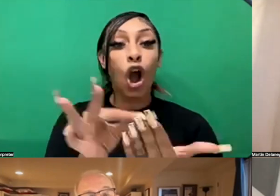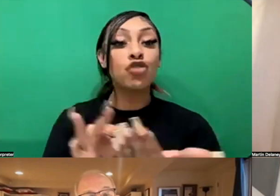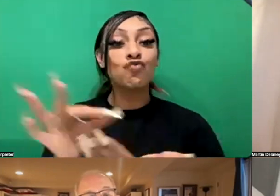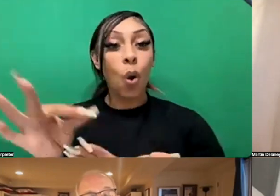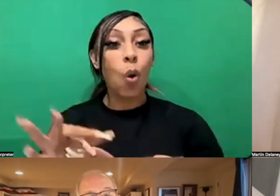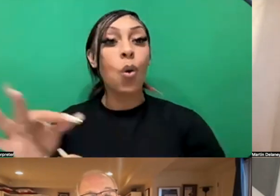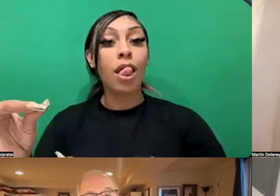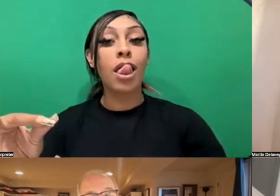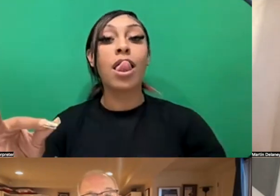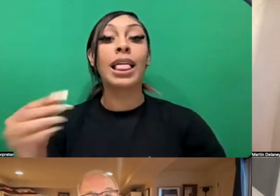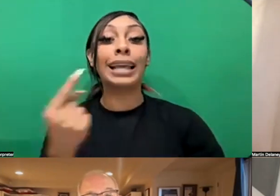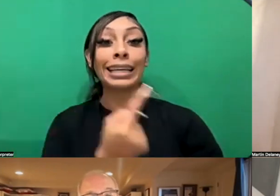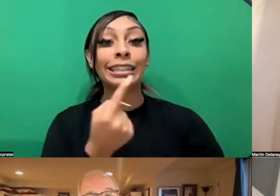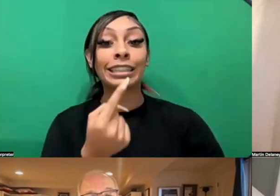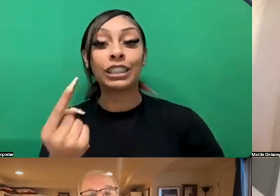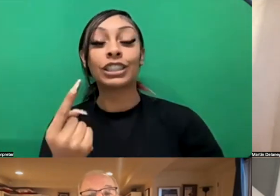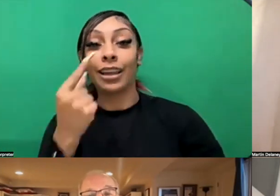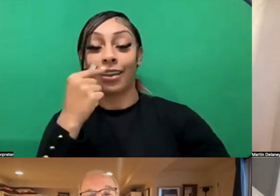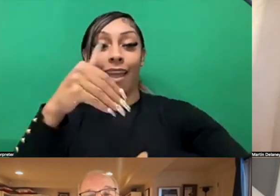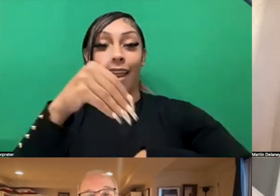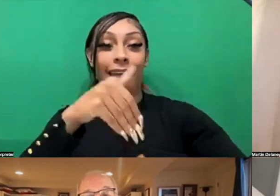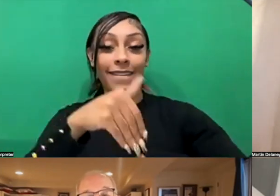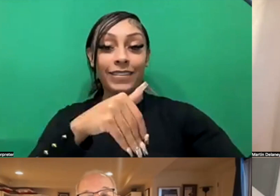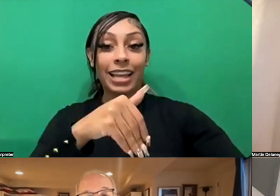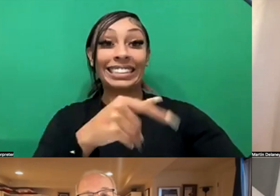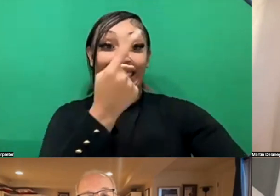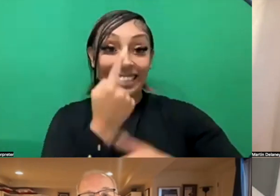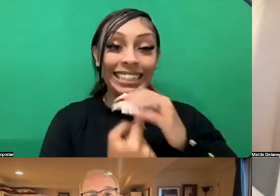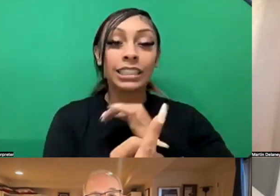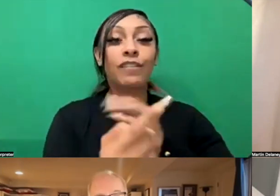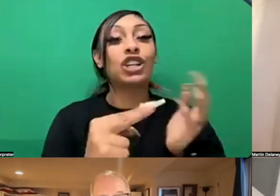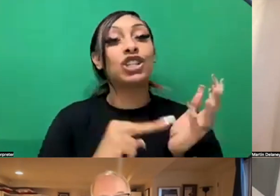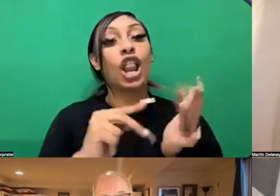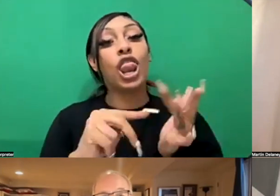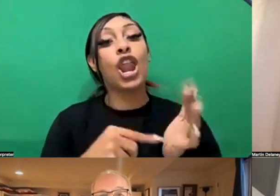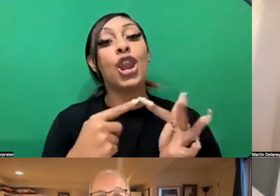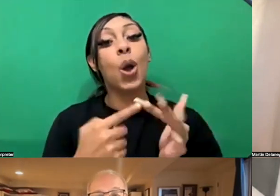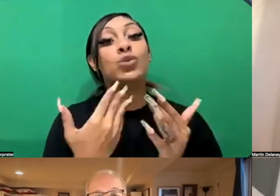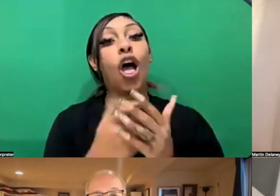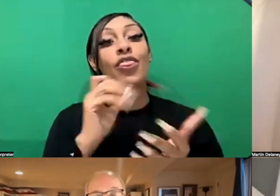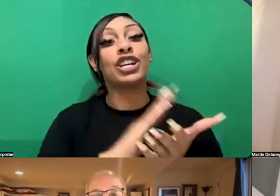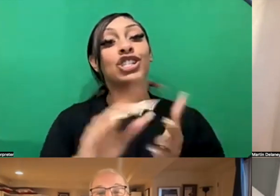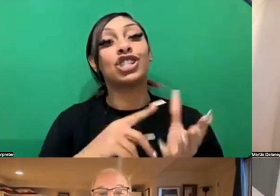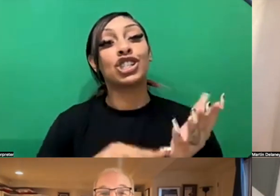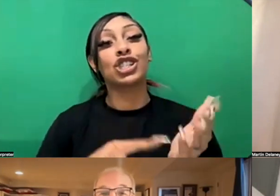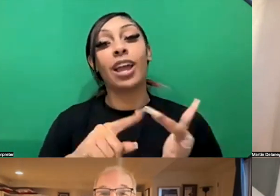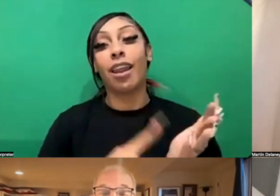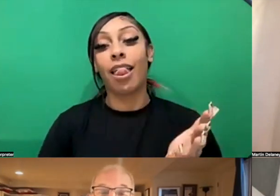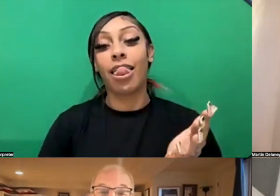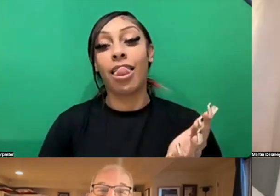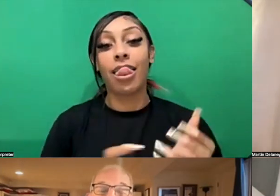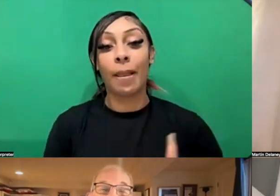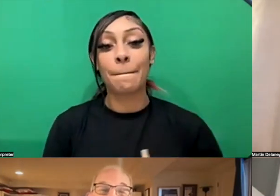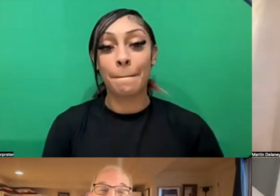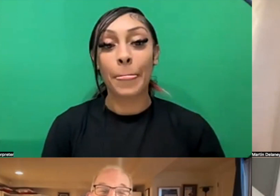channel to affect the note that is playing on that channel. So, well, Lele, actually,